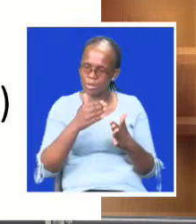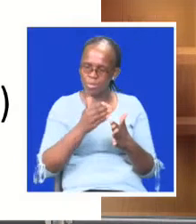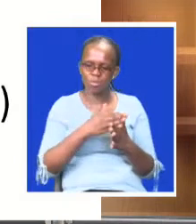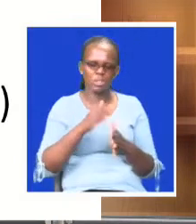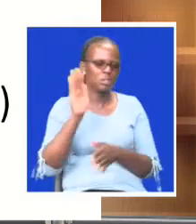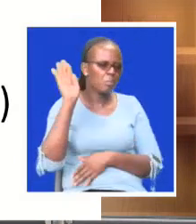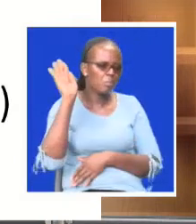a woman.